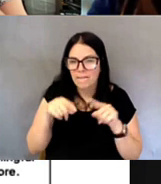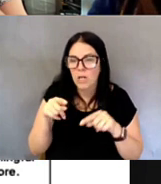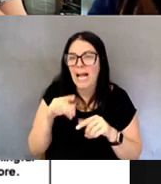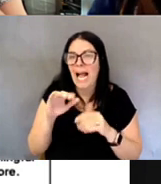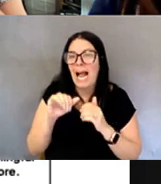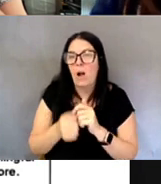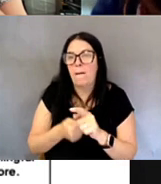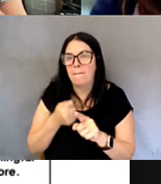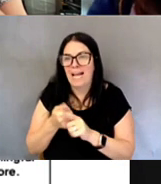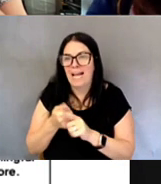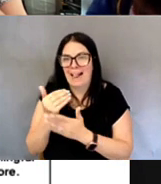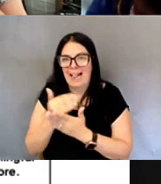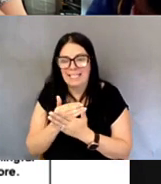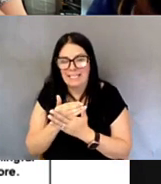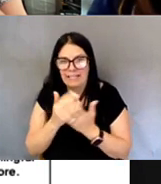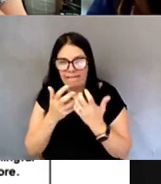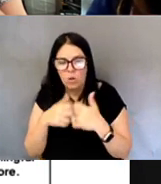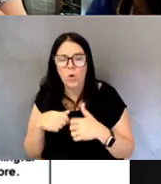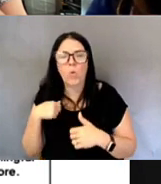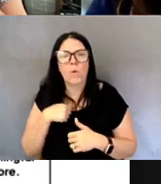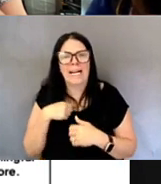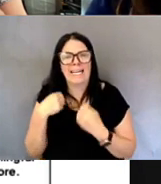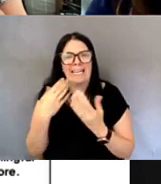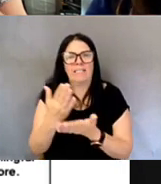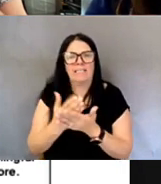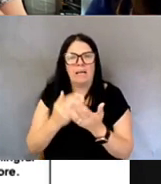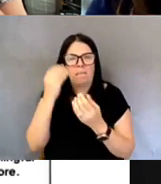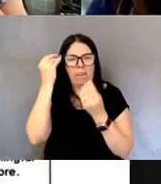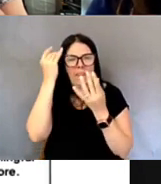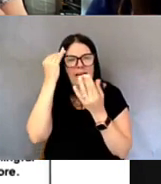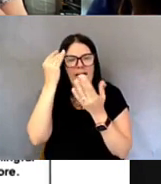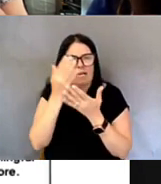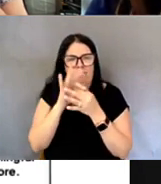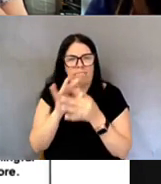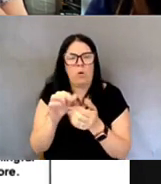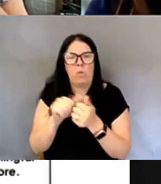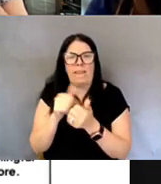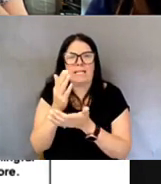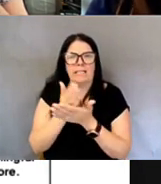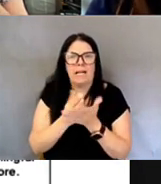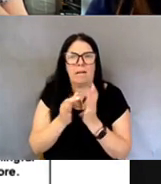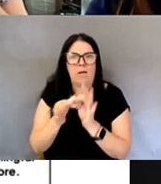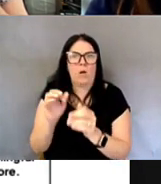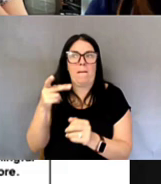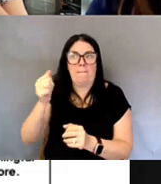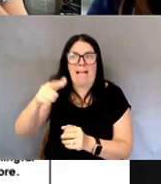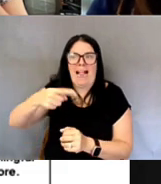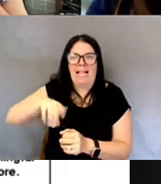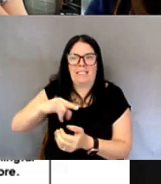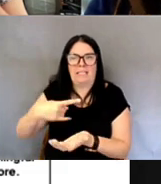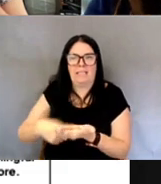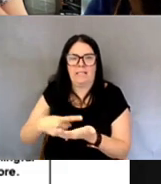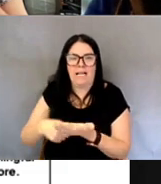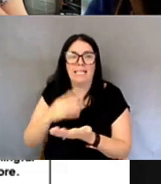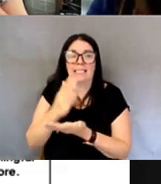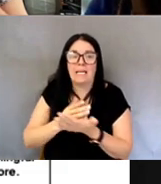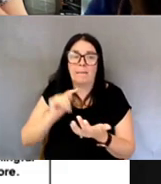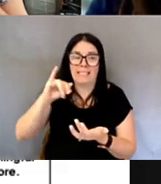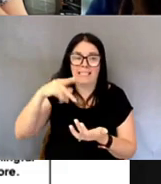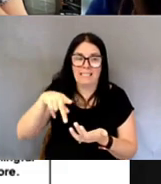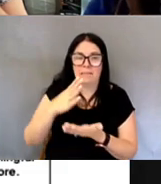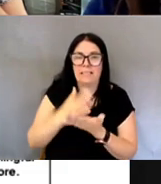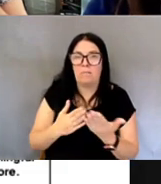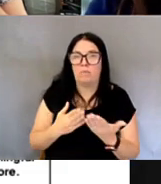flow. We have some considerations and reflections that our PAL working group came up with, and some tips and suggestions